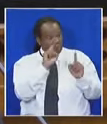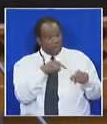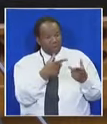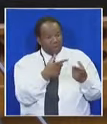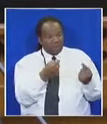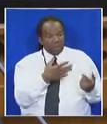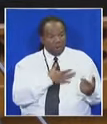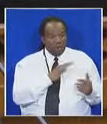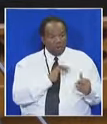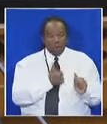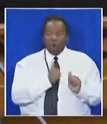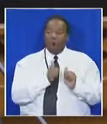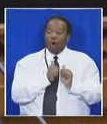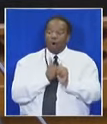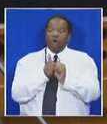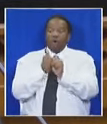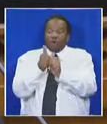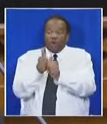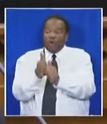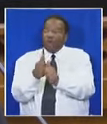Stooges who can't think for themselves,